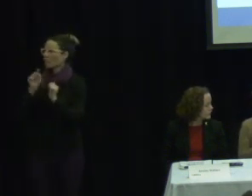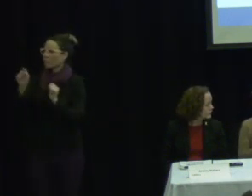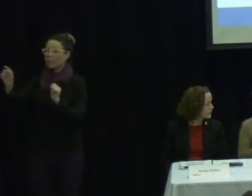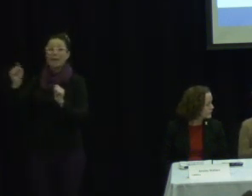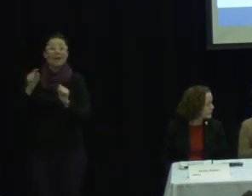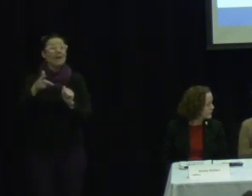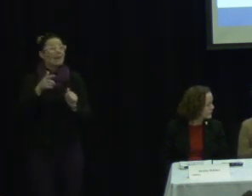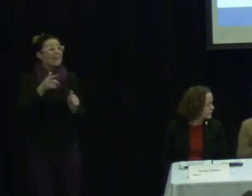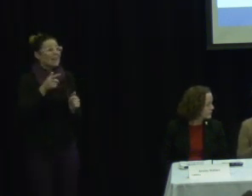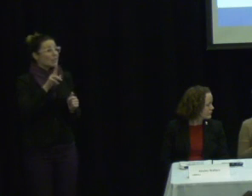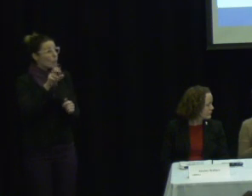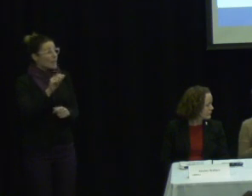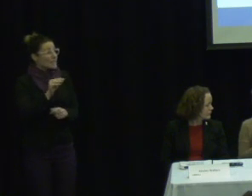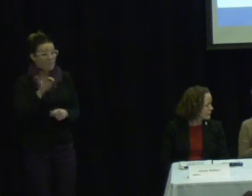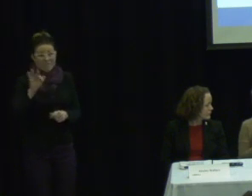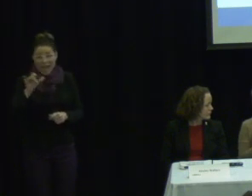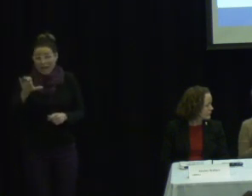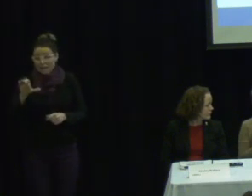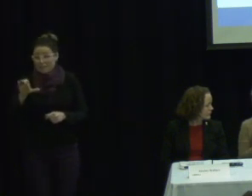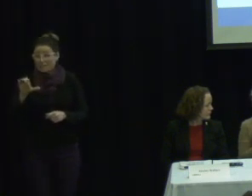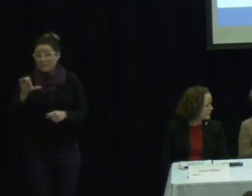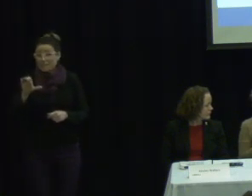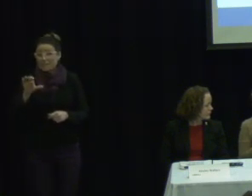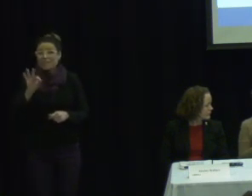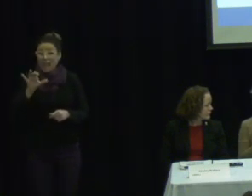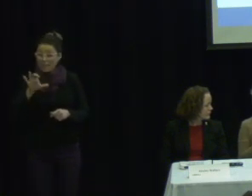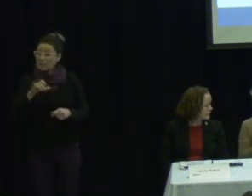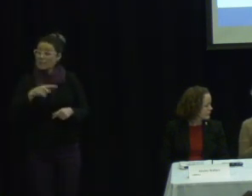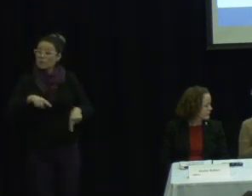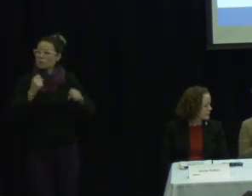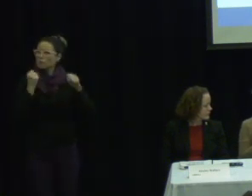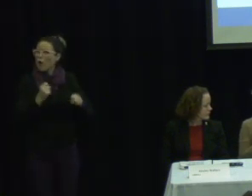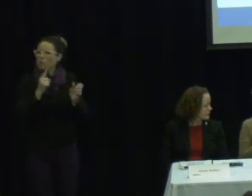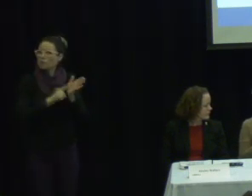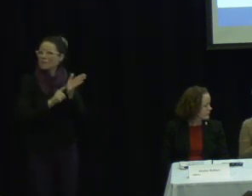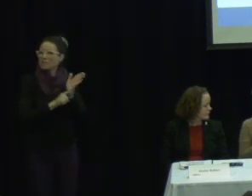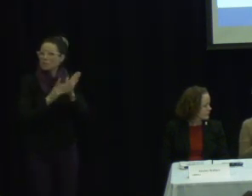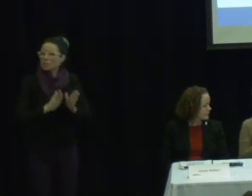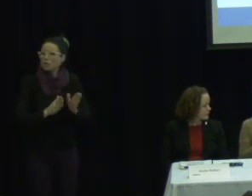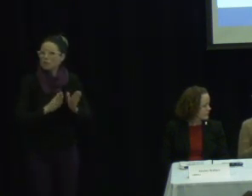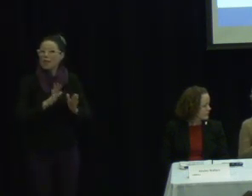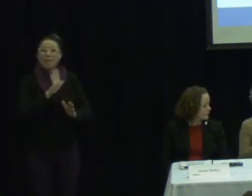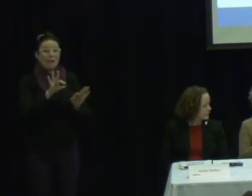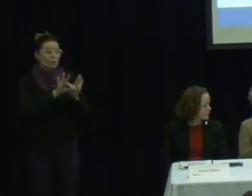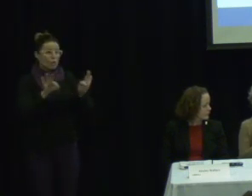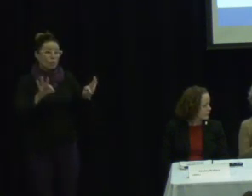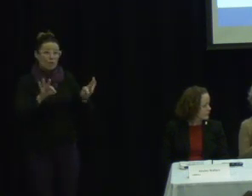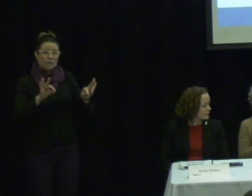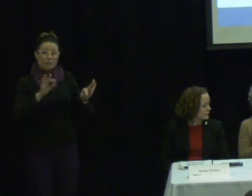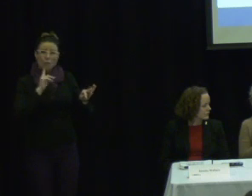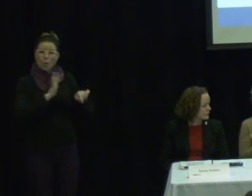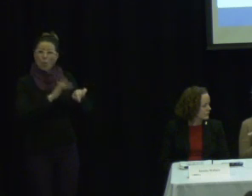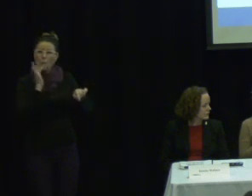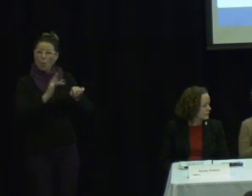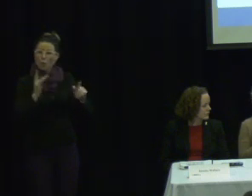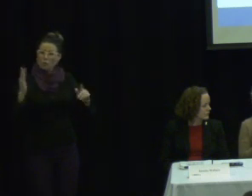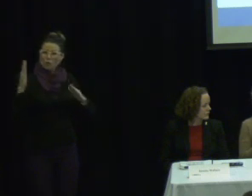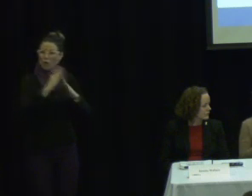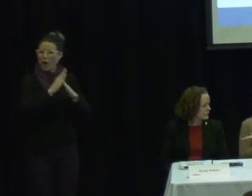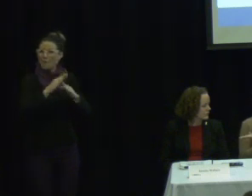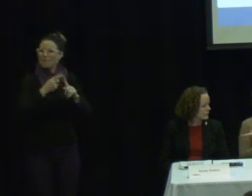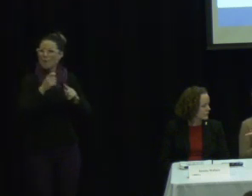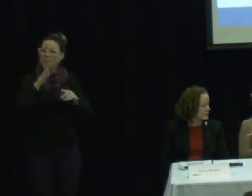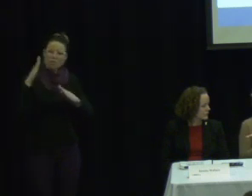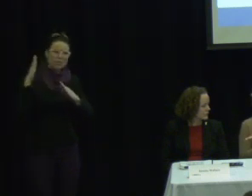USM's faculty are research active. They have the top degrees from the top institutions. We can compete